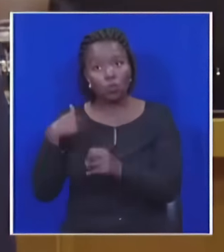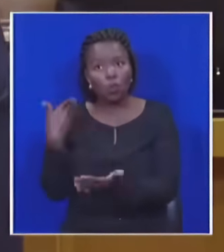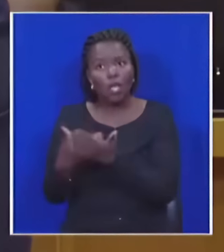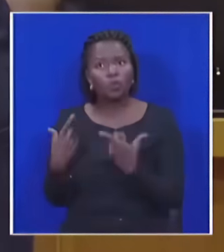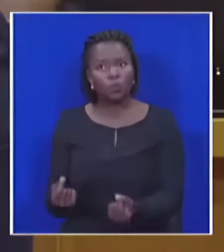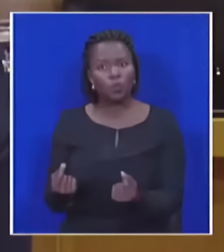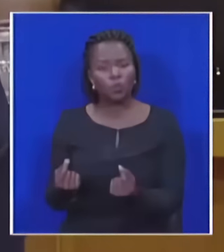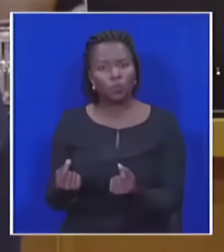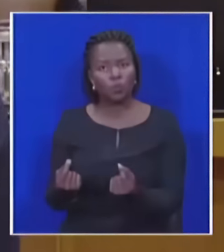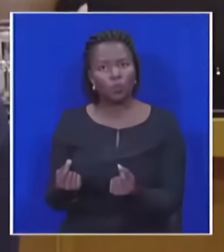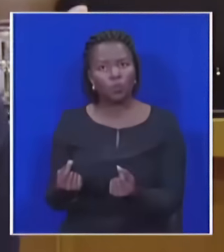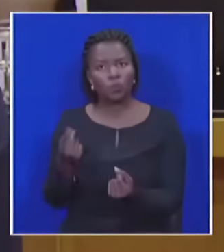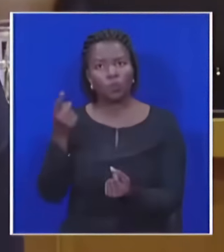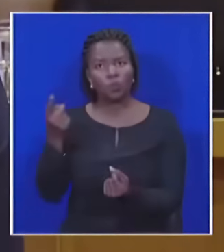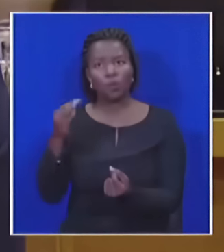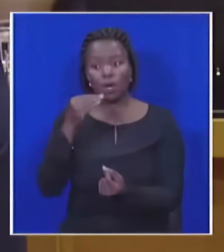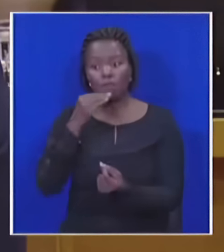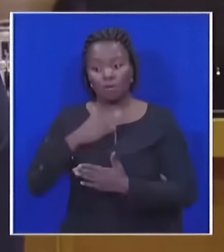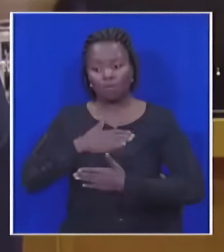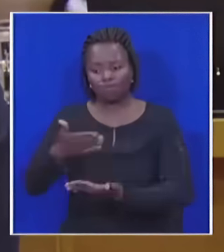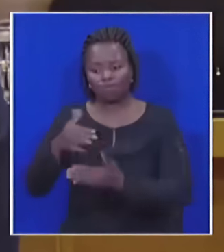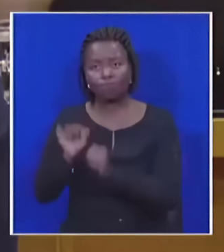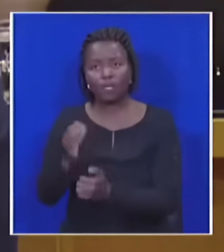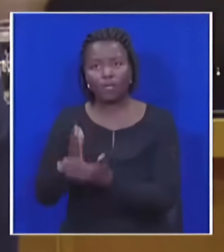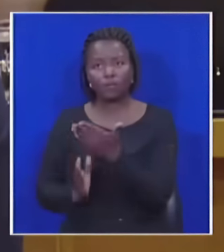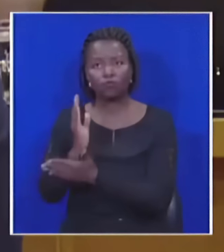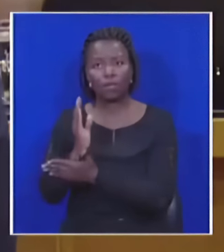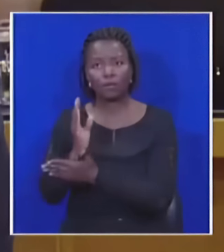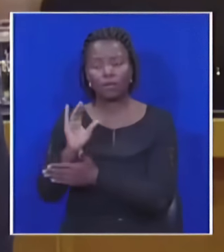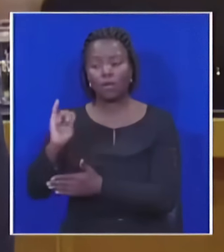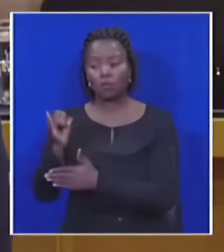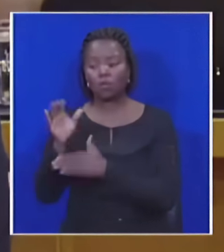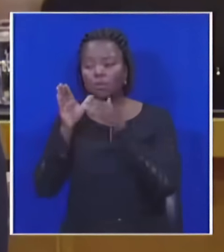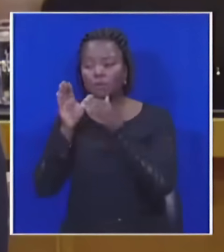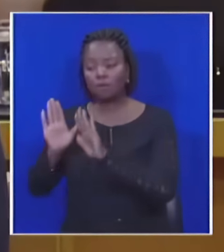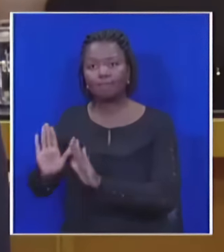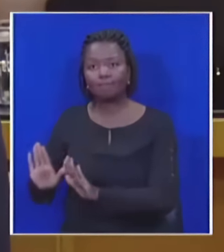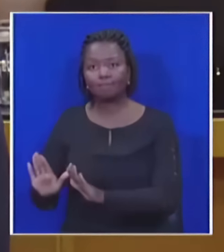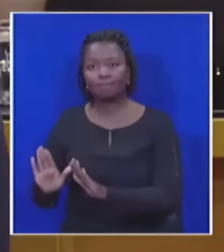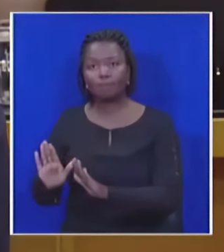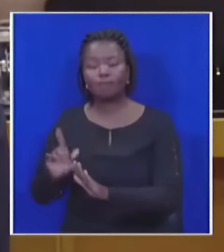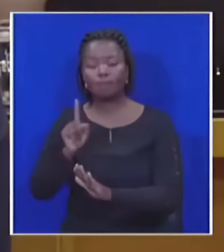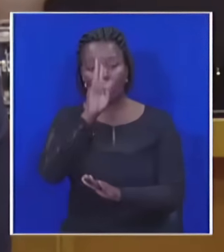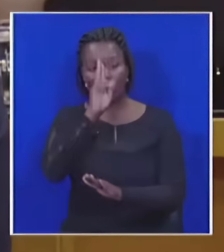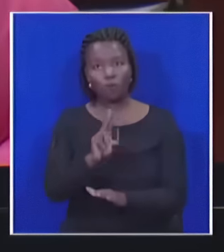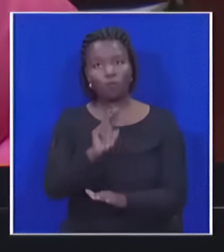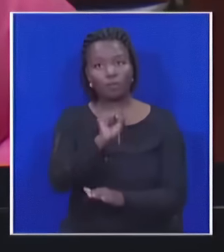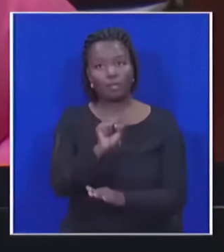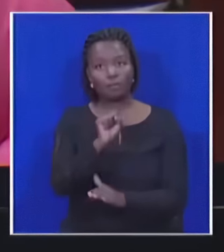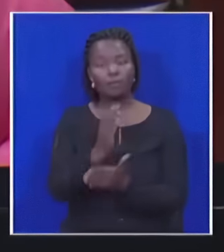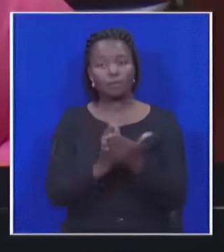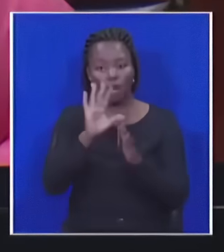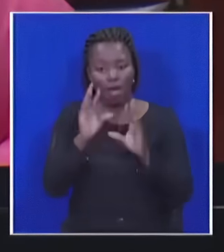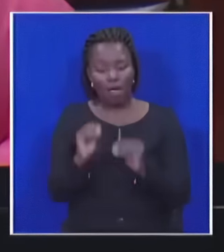you. Steenhuisen. Privilege is a right. Honorable Malema, just Privilege relax. is a right of members of Honorable Parliament so we can